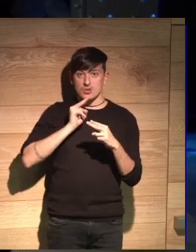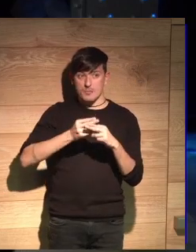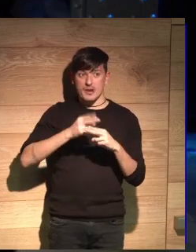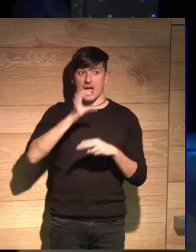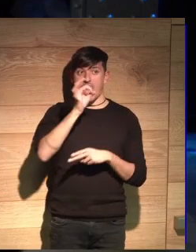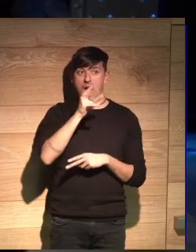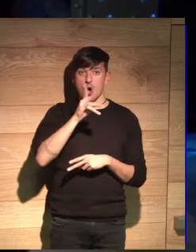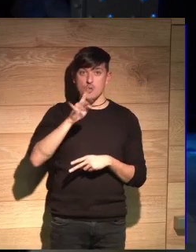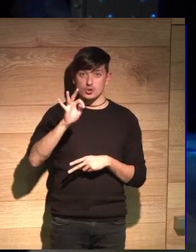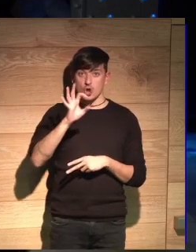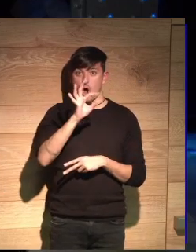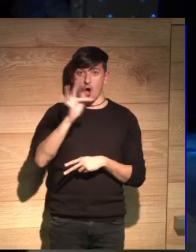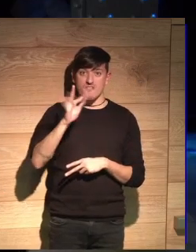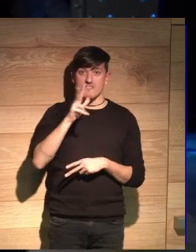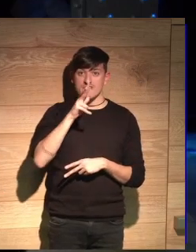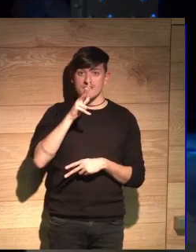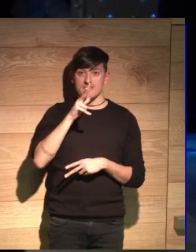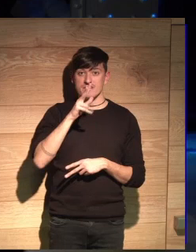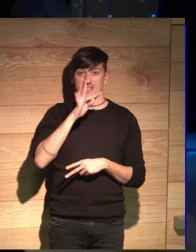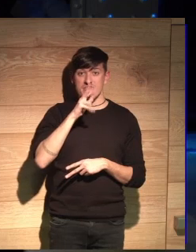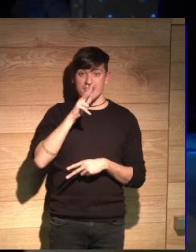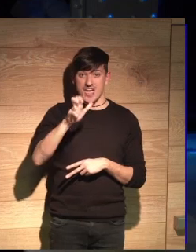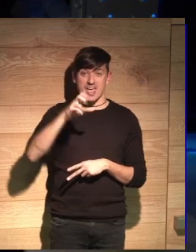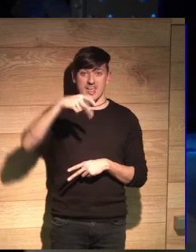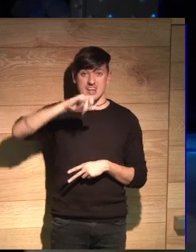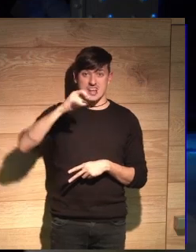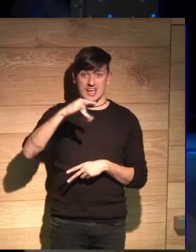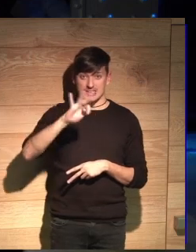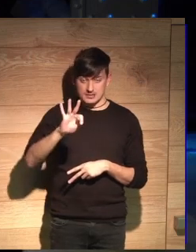from which Huxley professor, who is also here in Madrid